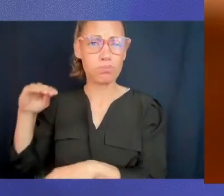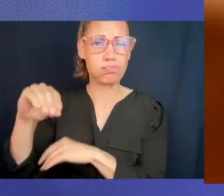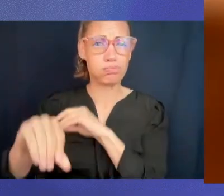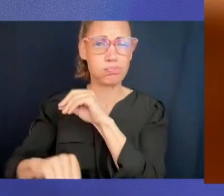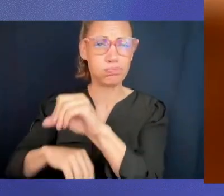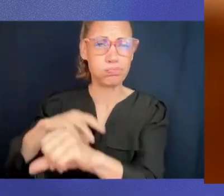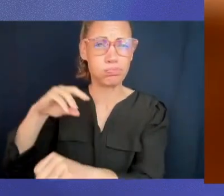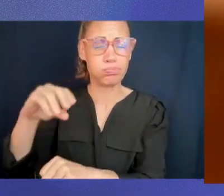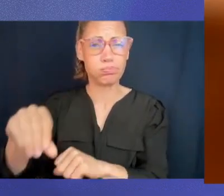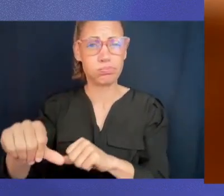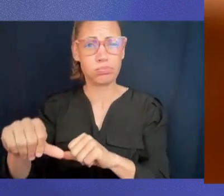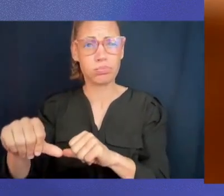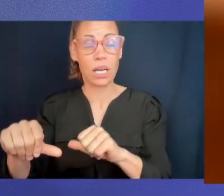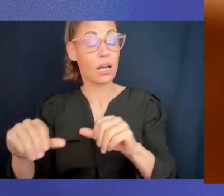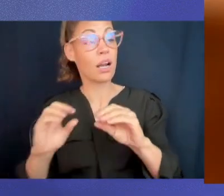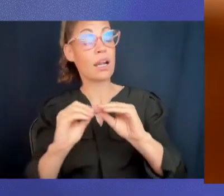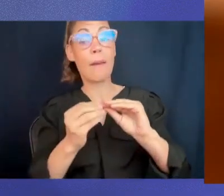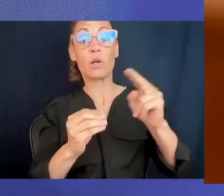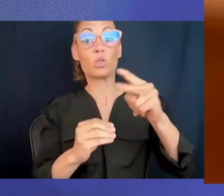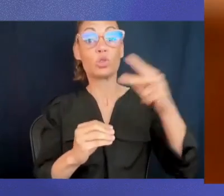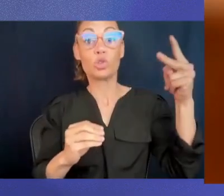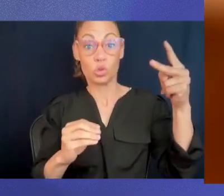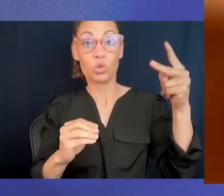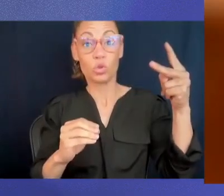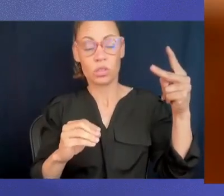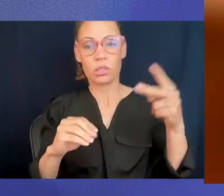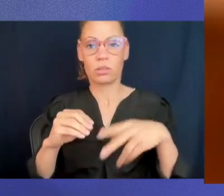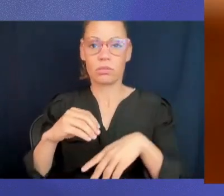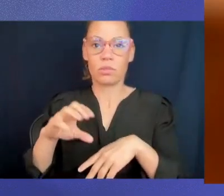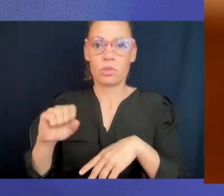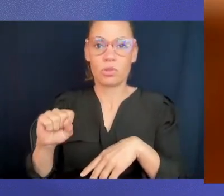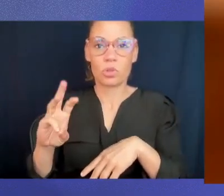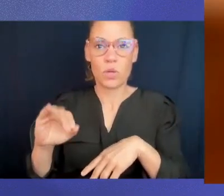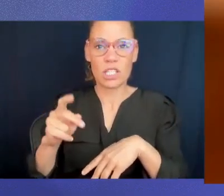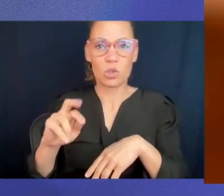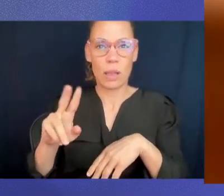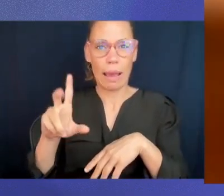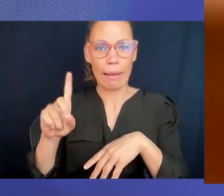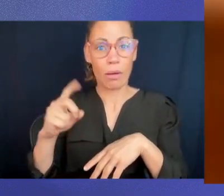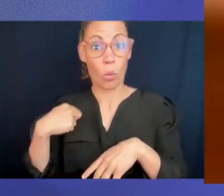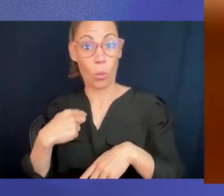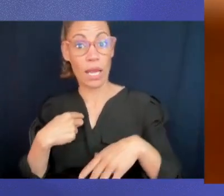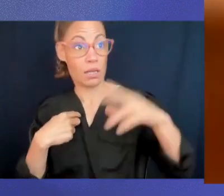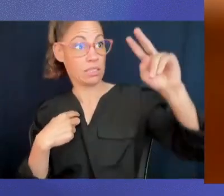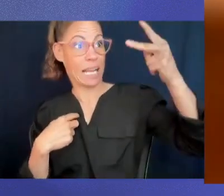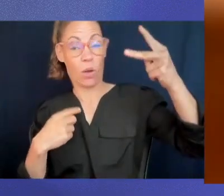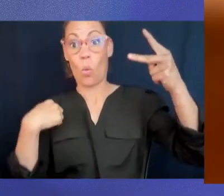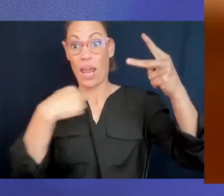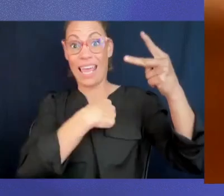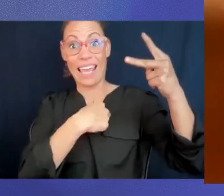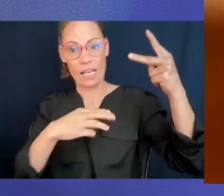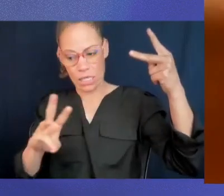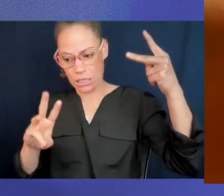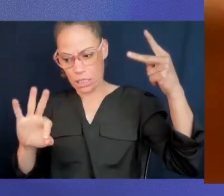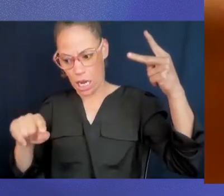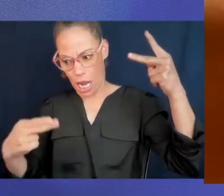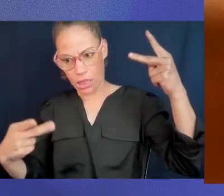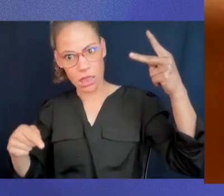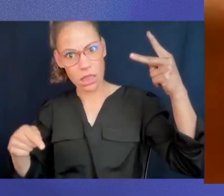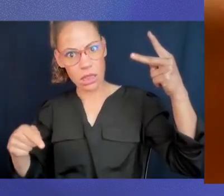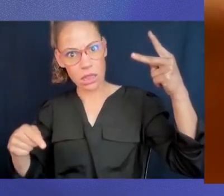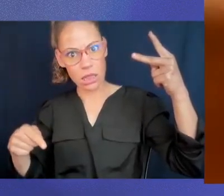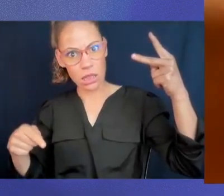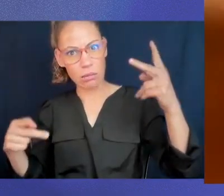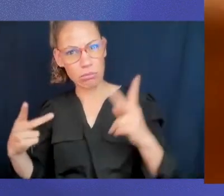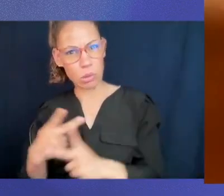and they're rated number 2 in the world. We're number 69. Our infant mortality and lifespan are